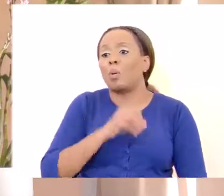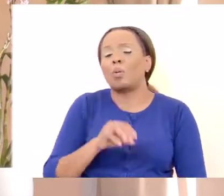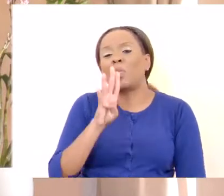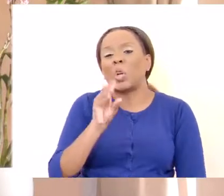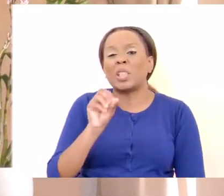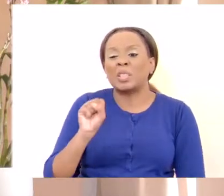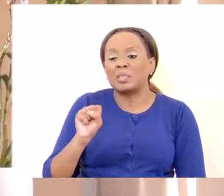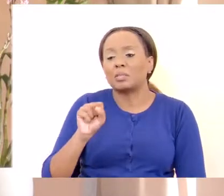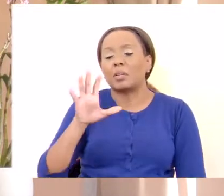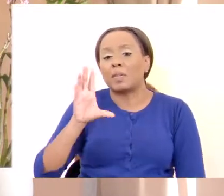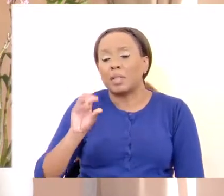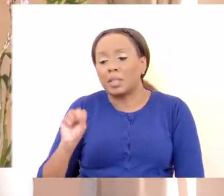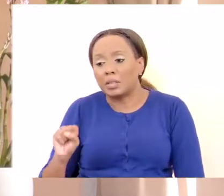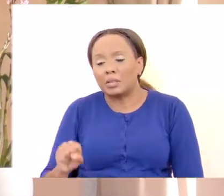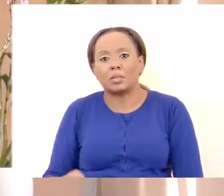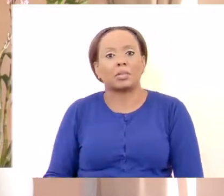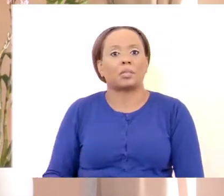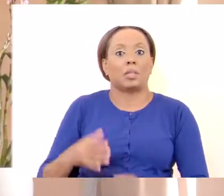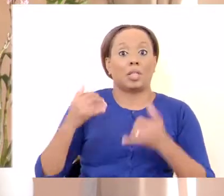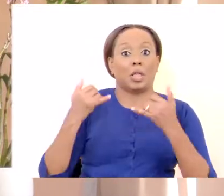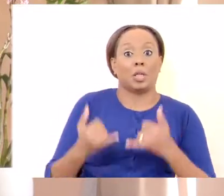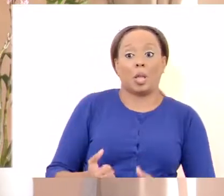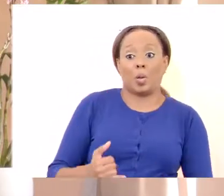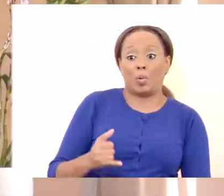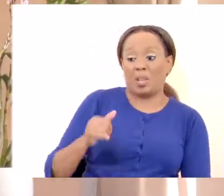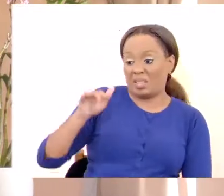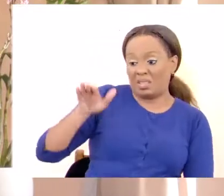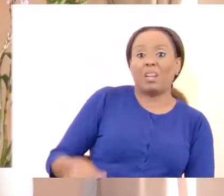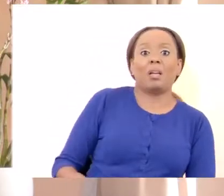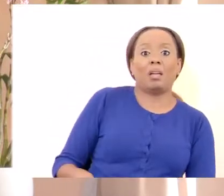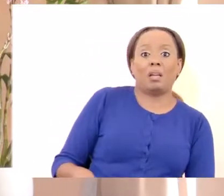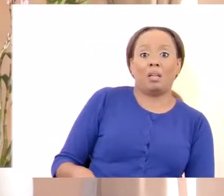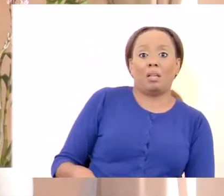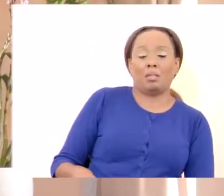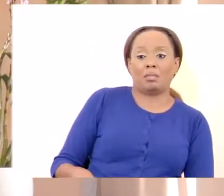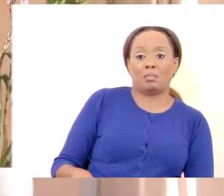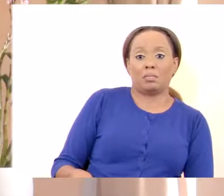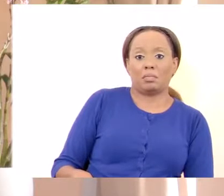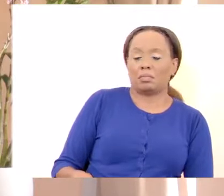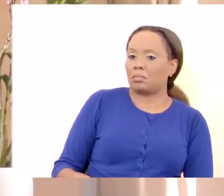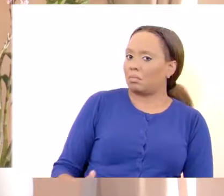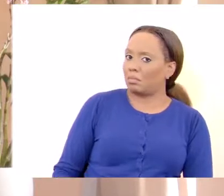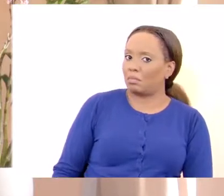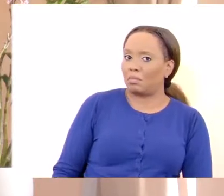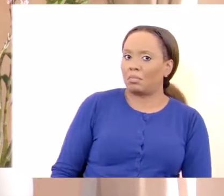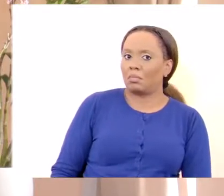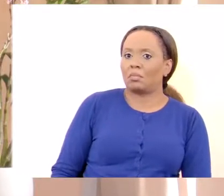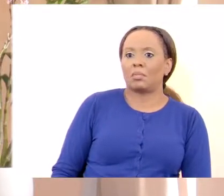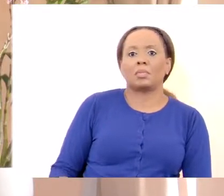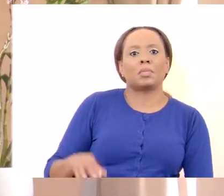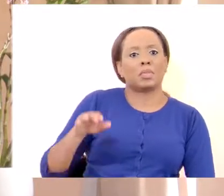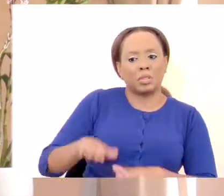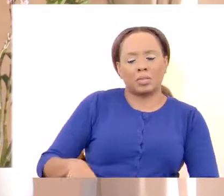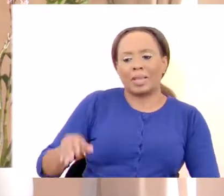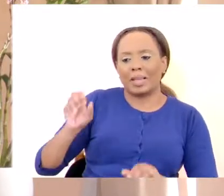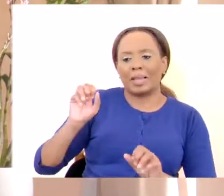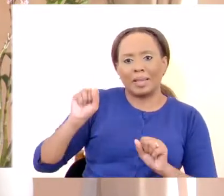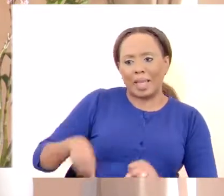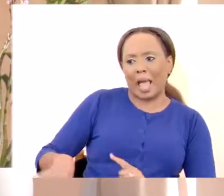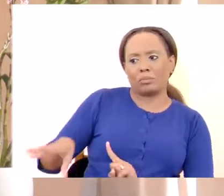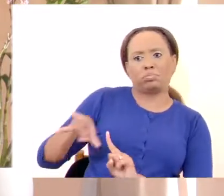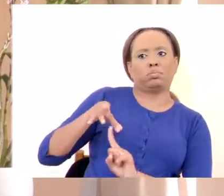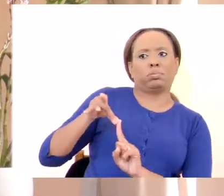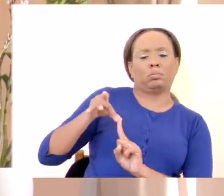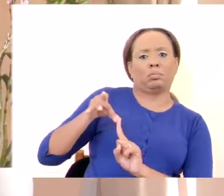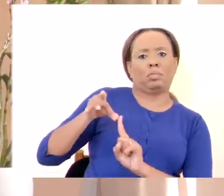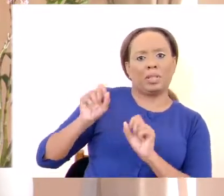child would be testimony of the threat the viral illness poses to younger people. You may wish to be aware that